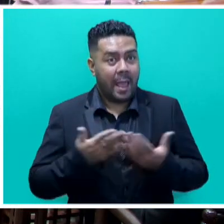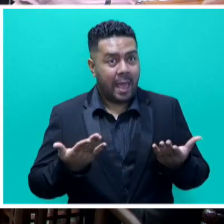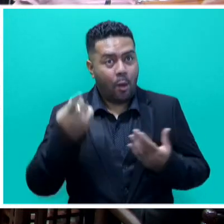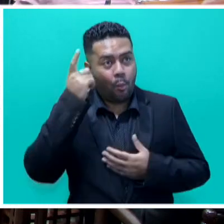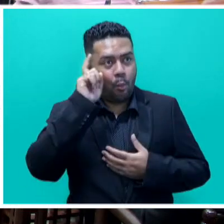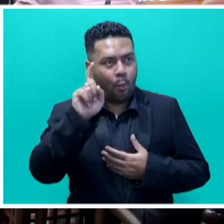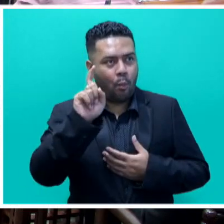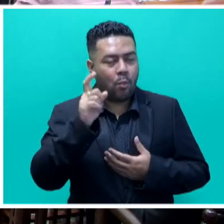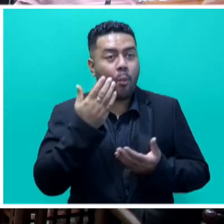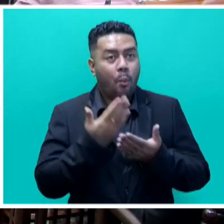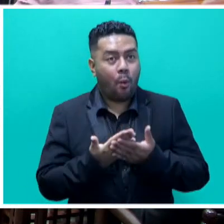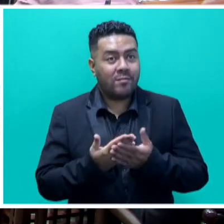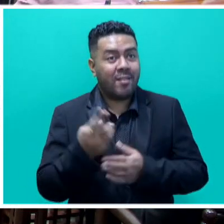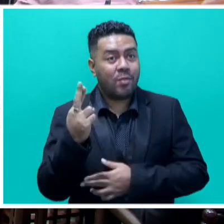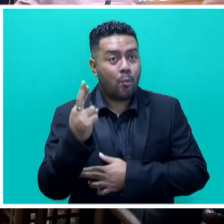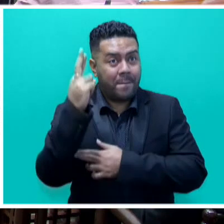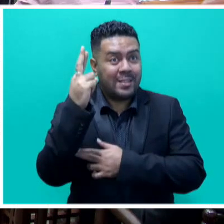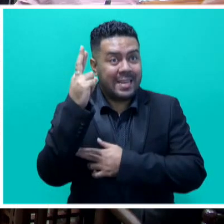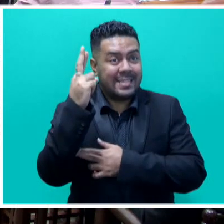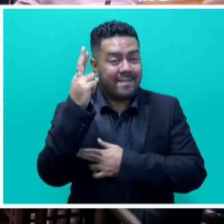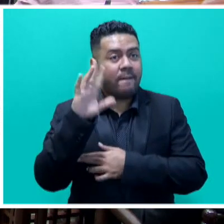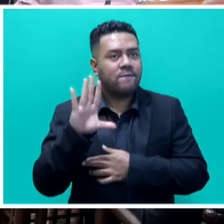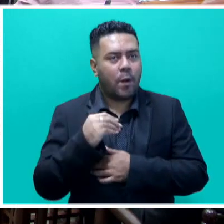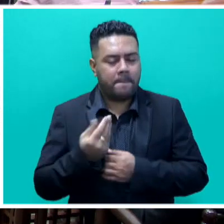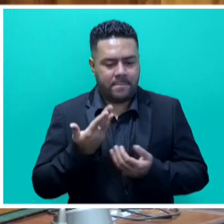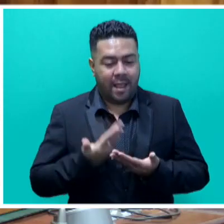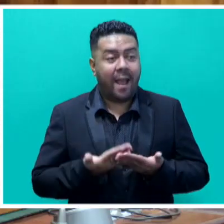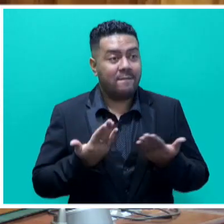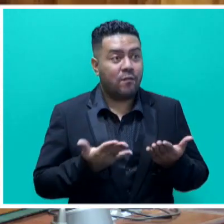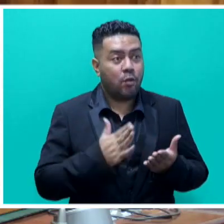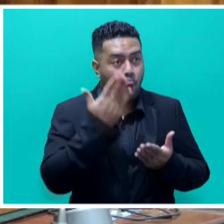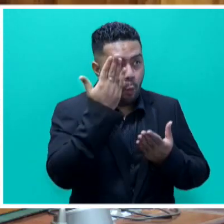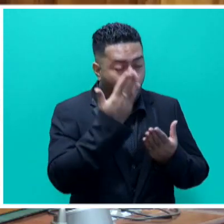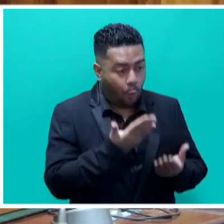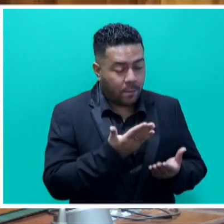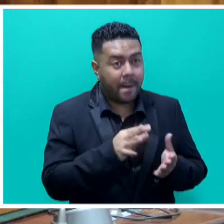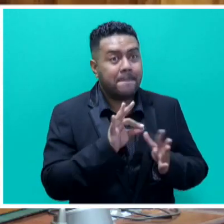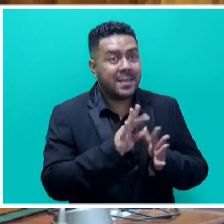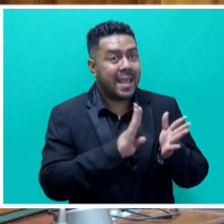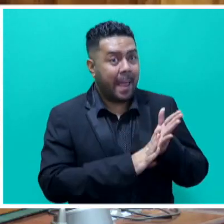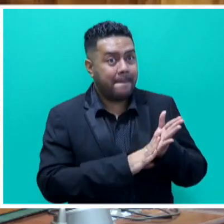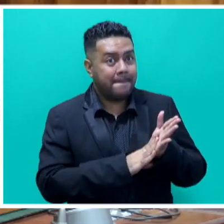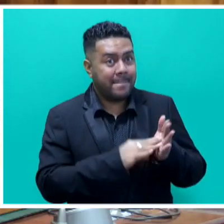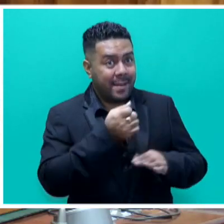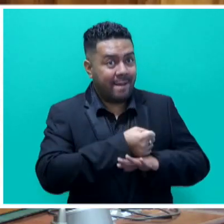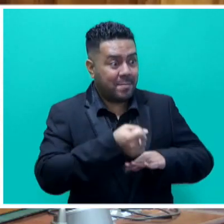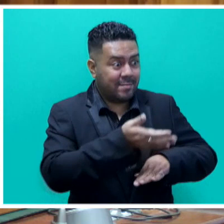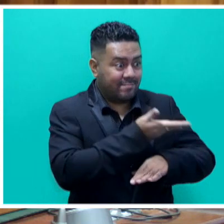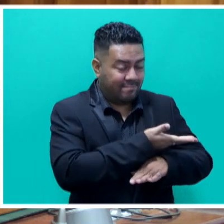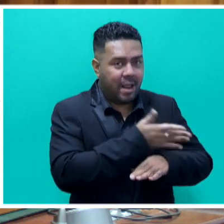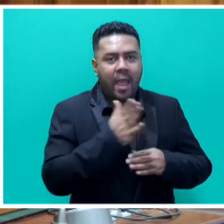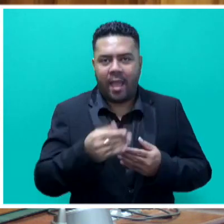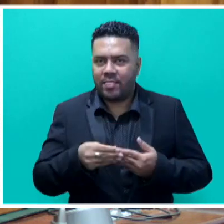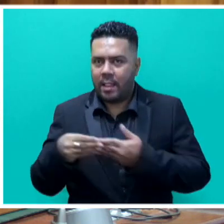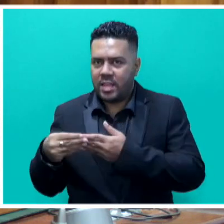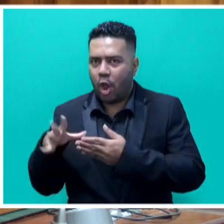on the representatives on behalf of the Honorable Prime Minister and the Honorable Leader of